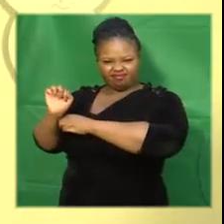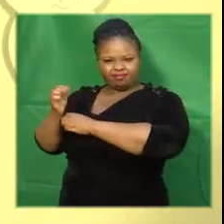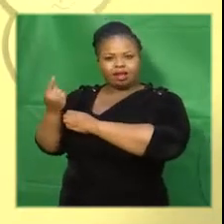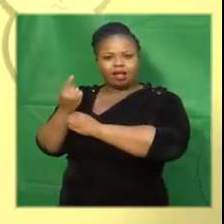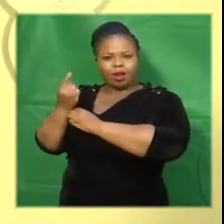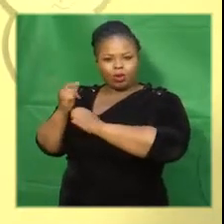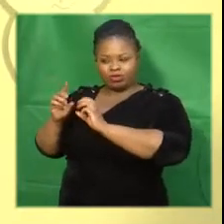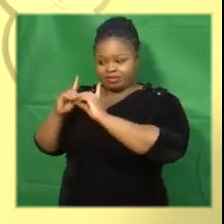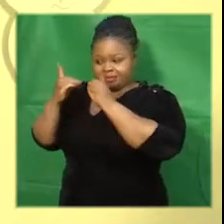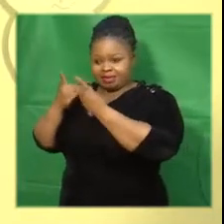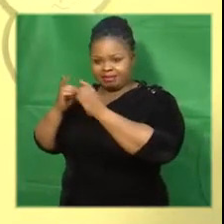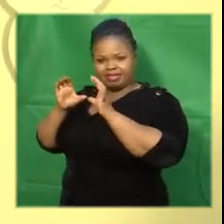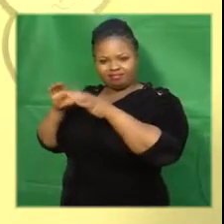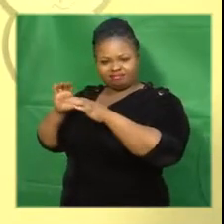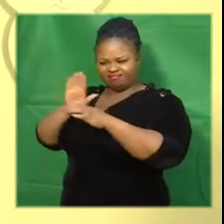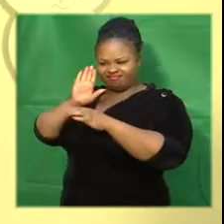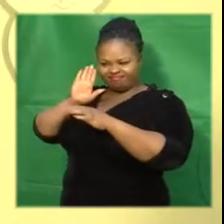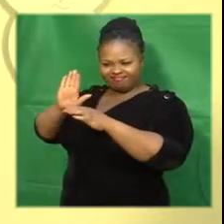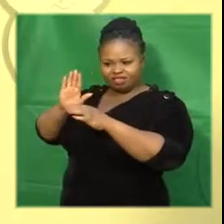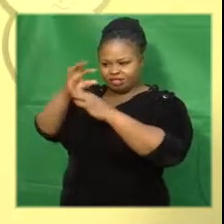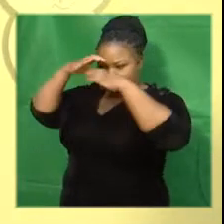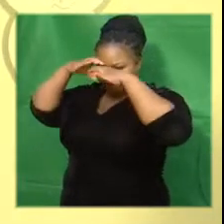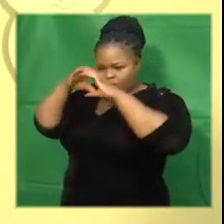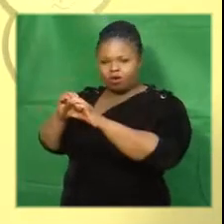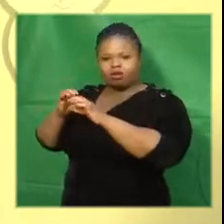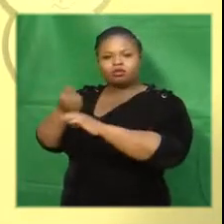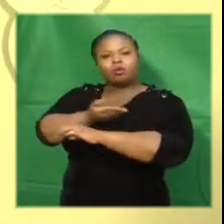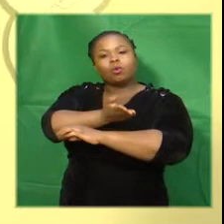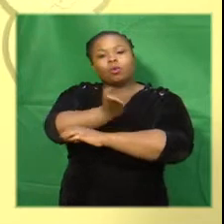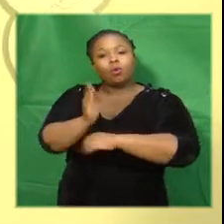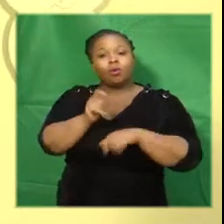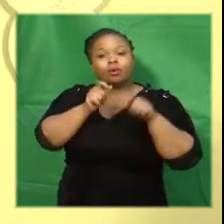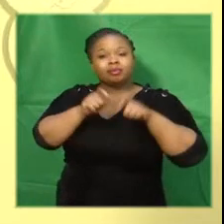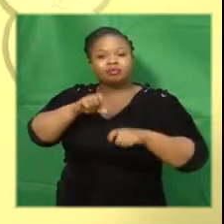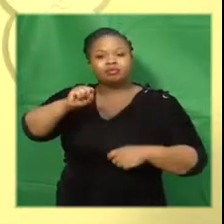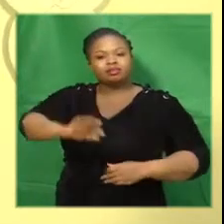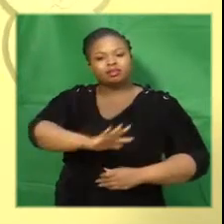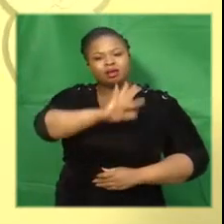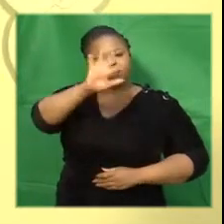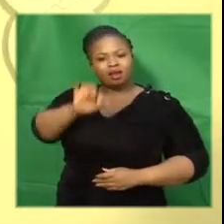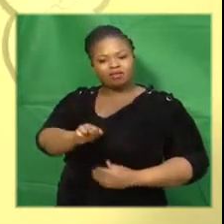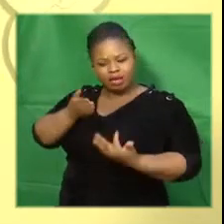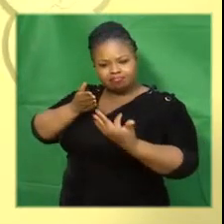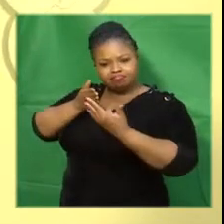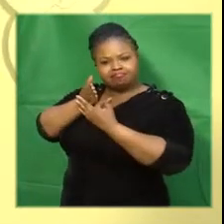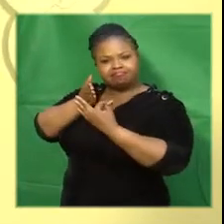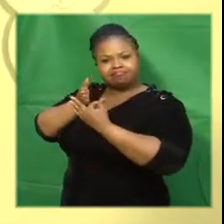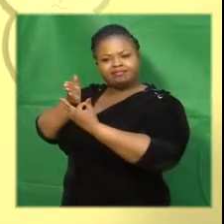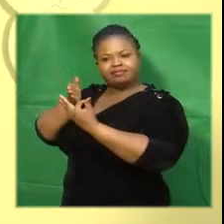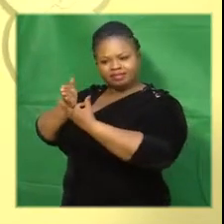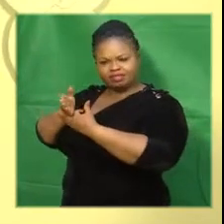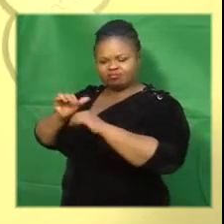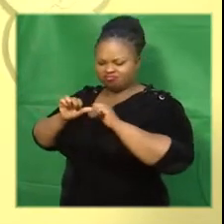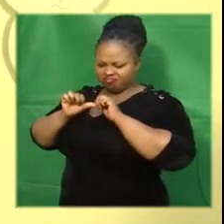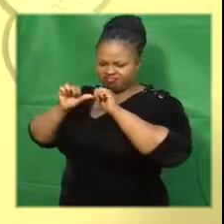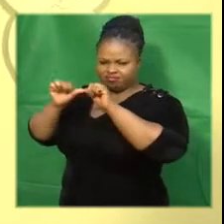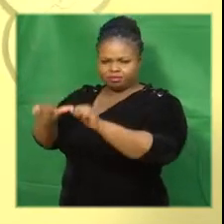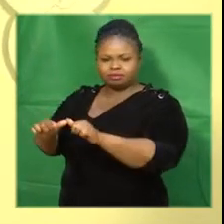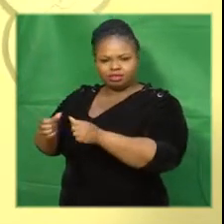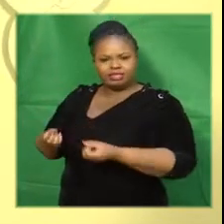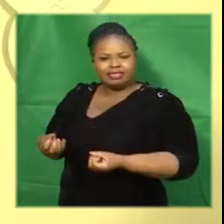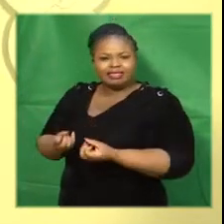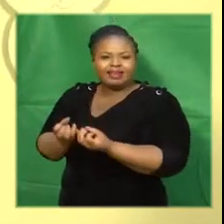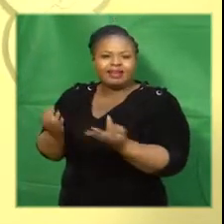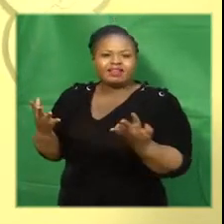a dedicated focus on ensuring that all South Africans have access to a secure and sustainable supply of